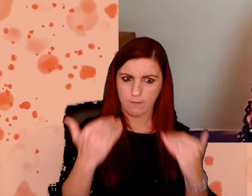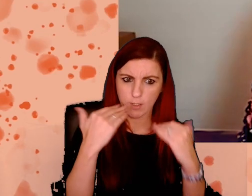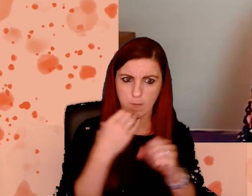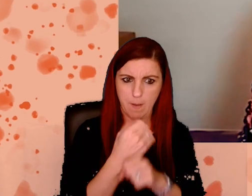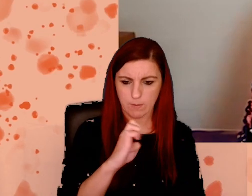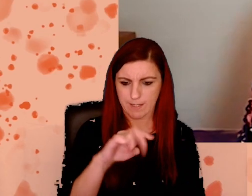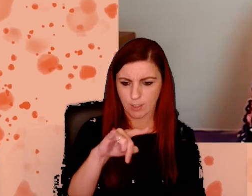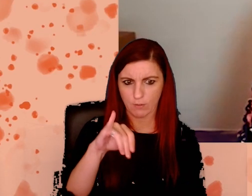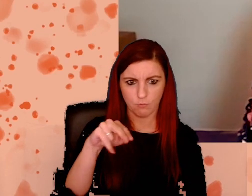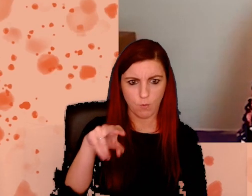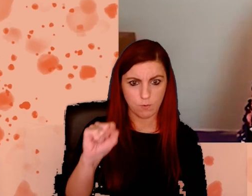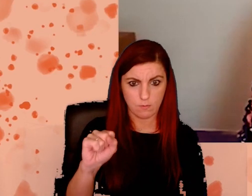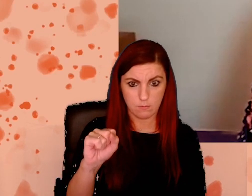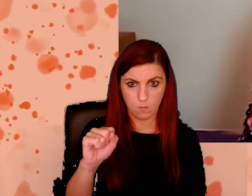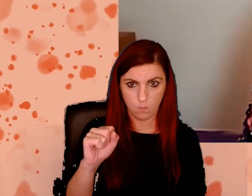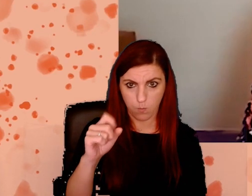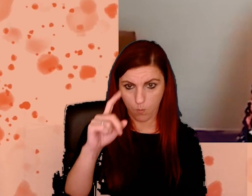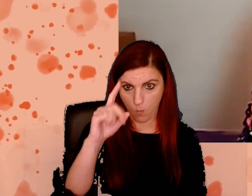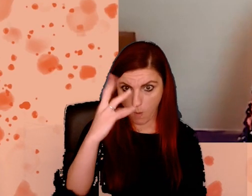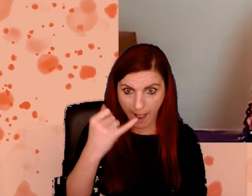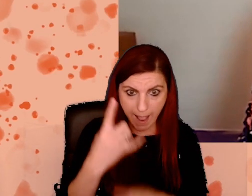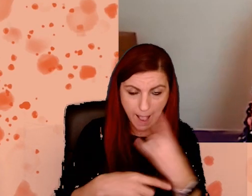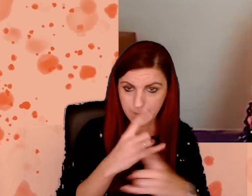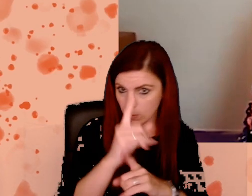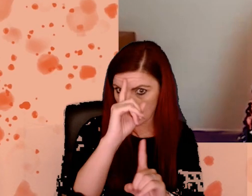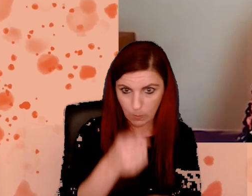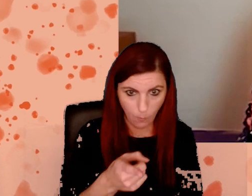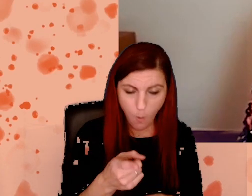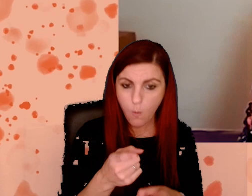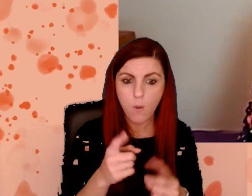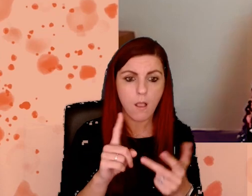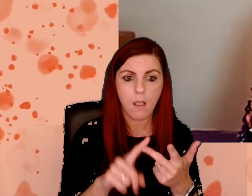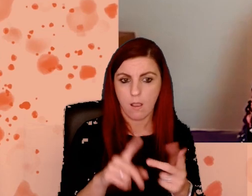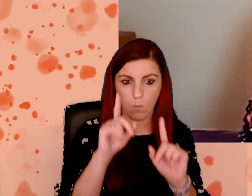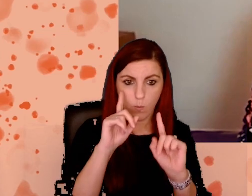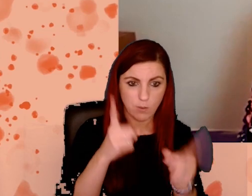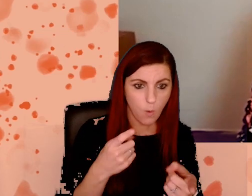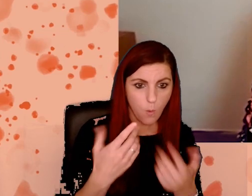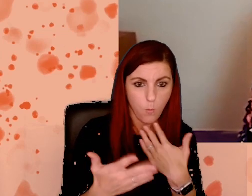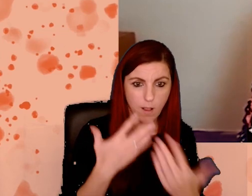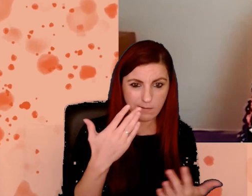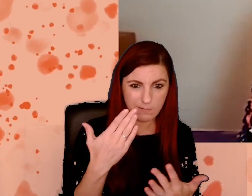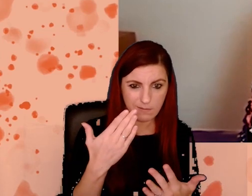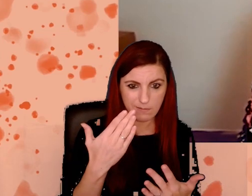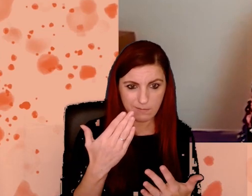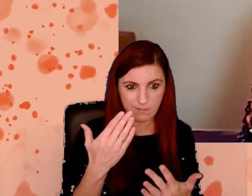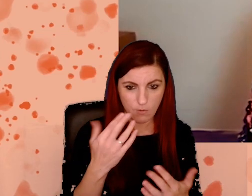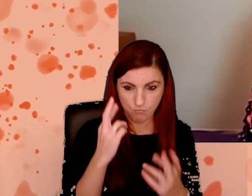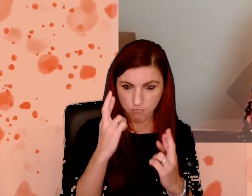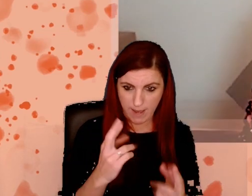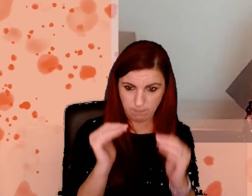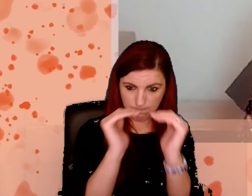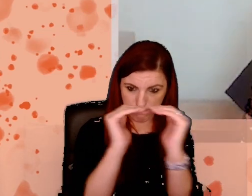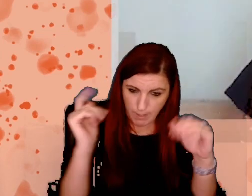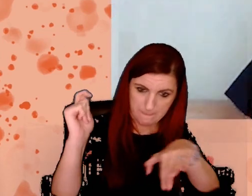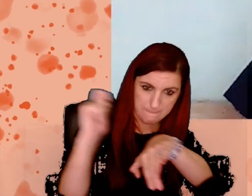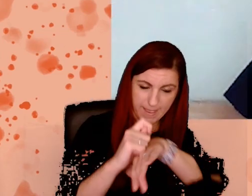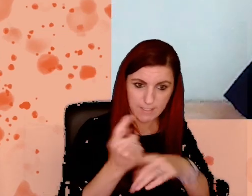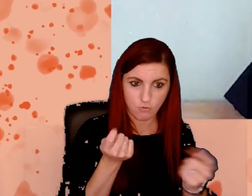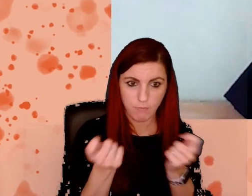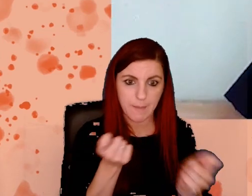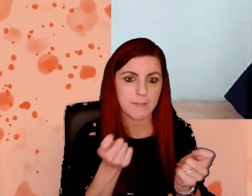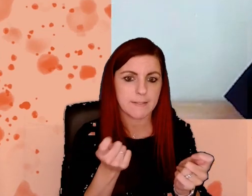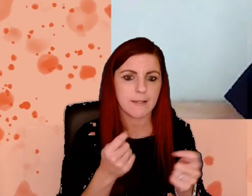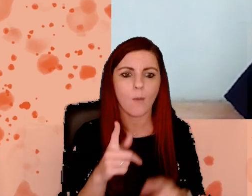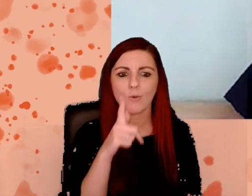about endometriosis. We don't know what causes it. We still don't know what is a definitive gold standard treatment. And we're talking about